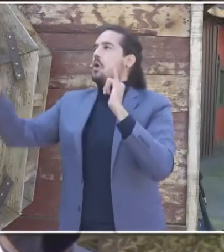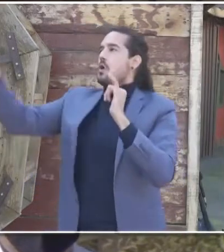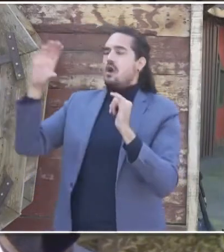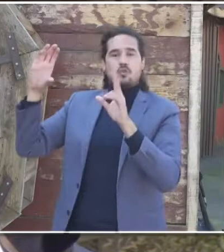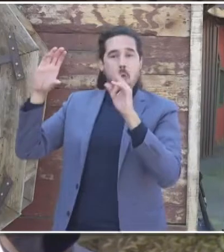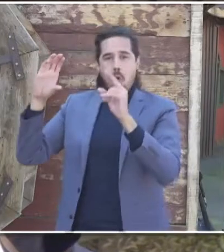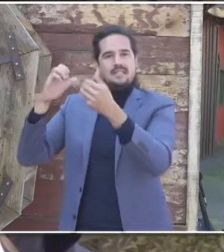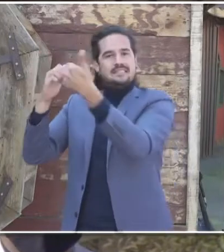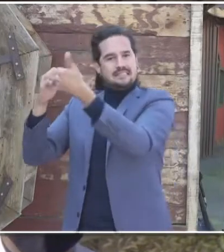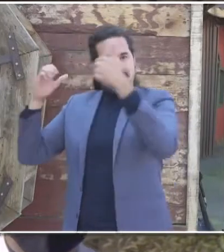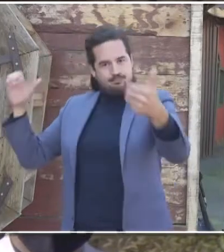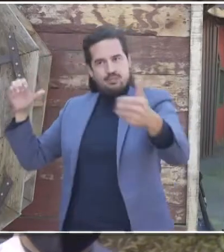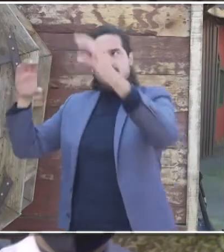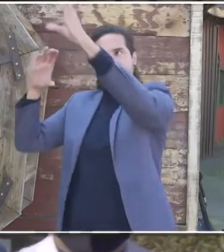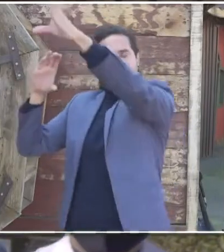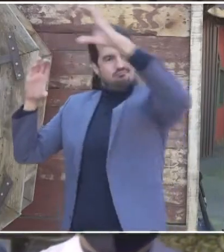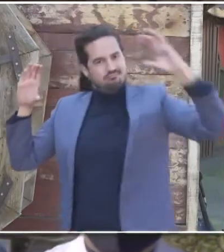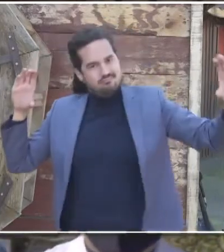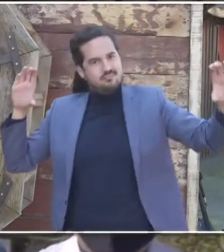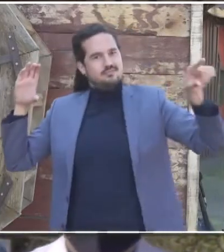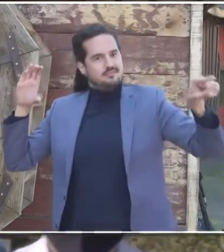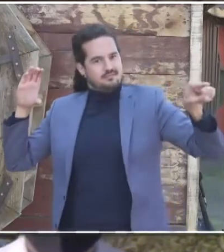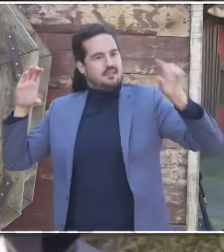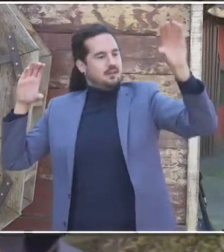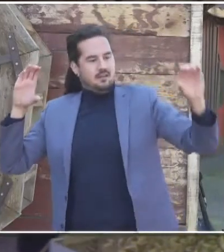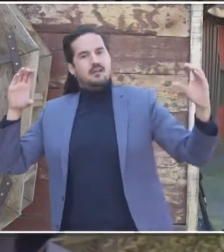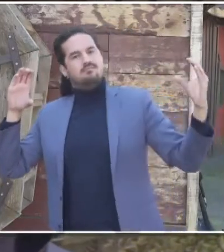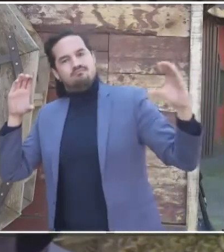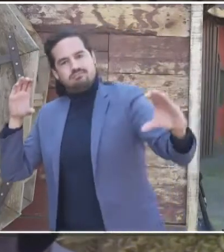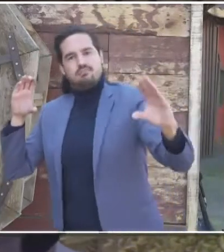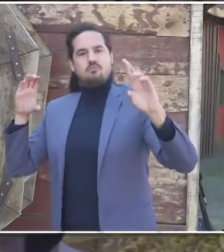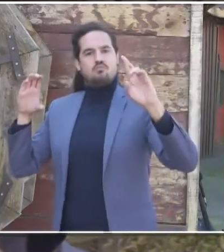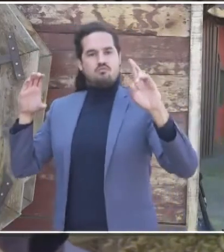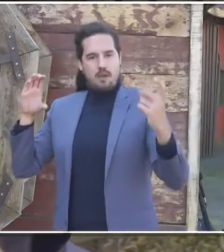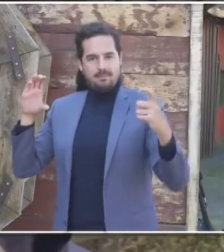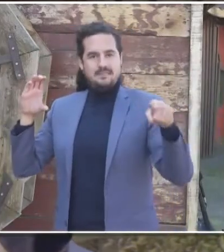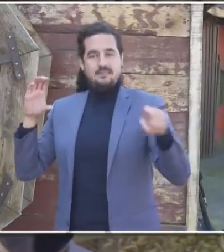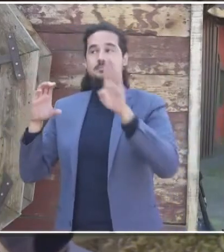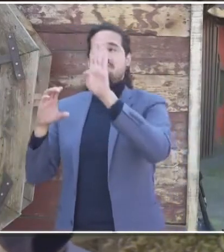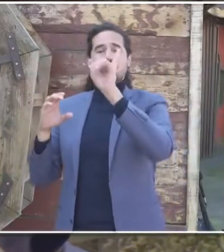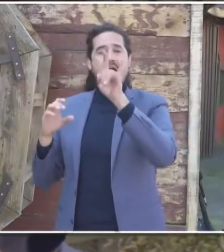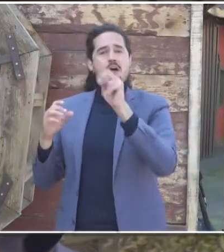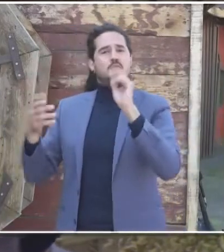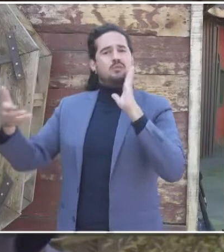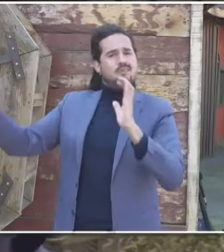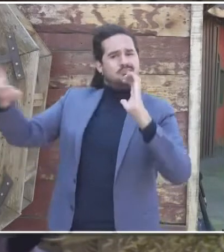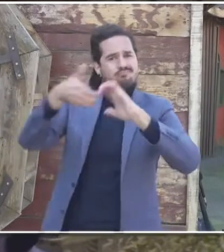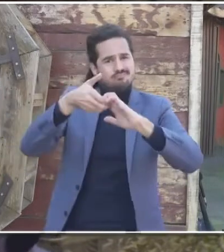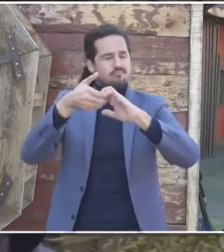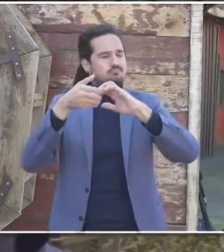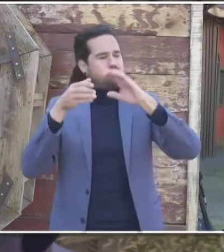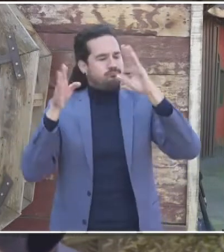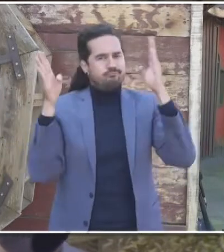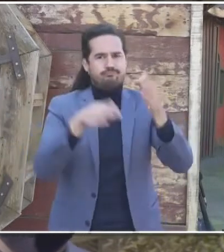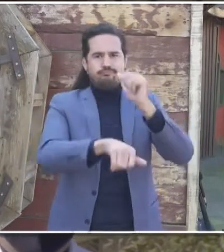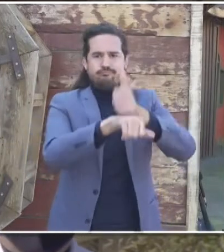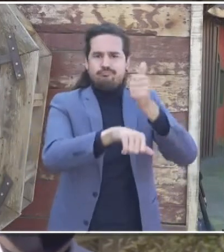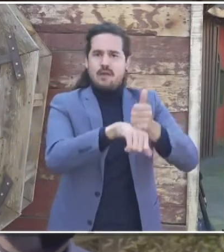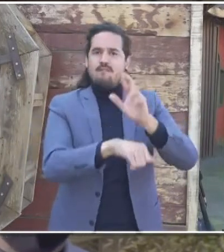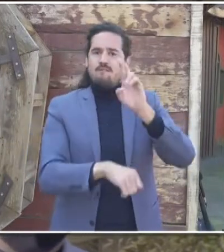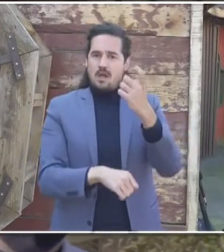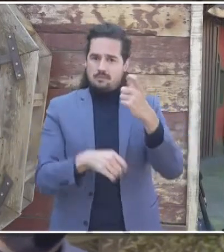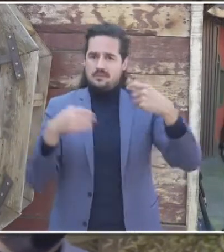largest pharmacy chains here in the state of California. 100 pharmacies are part of that project as well.